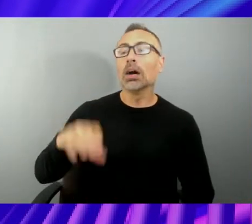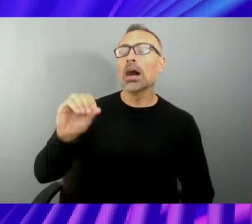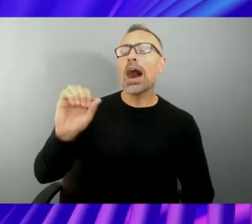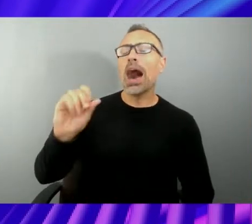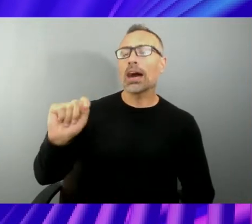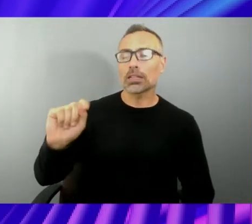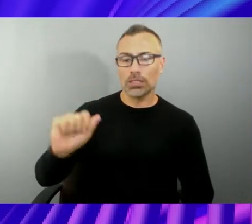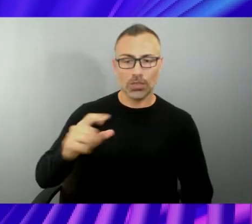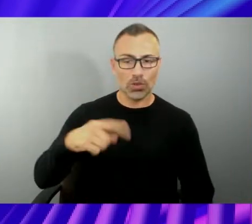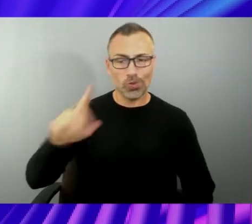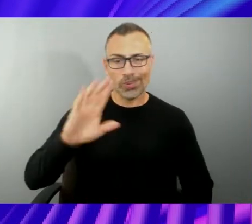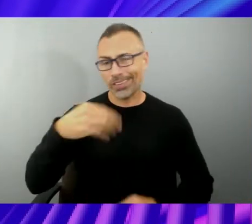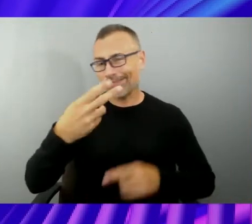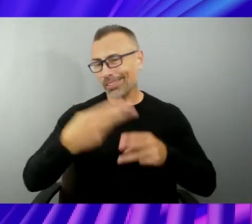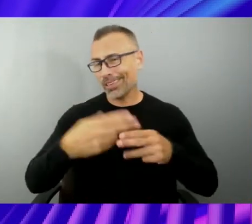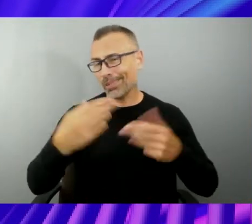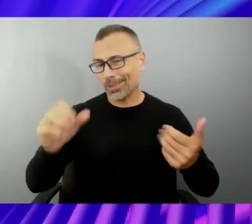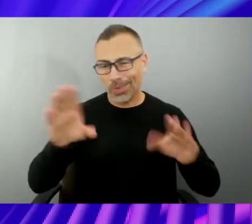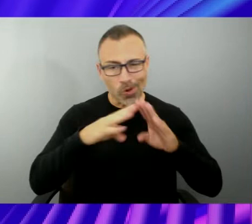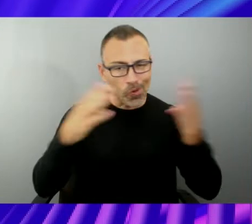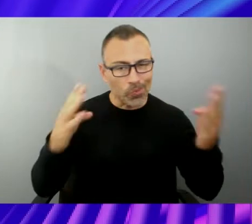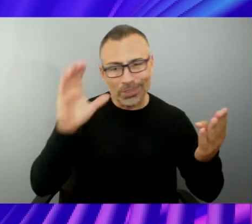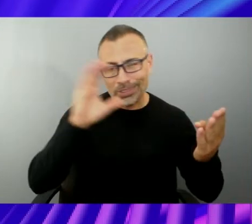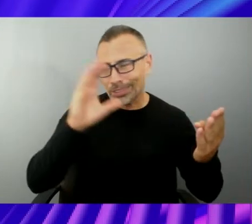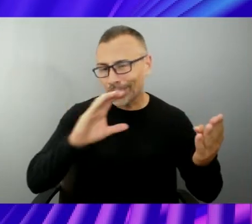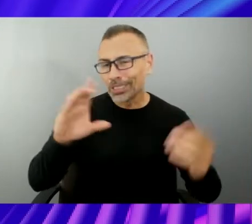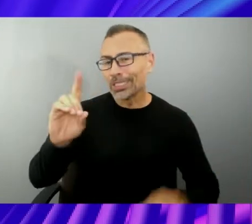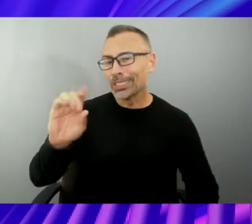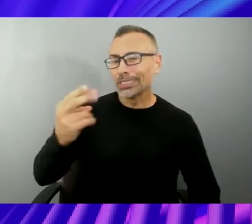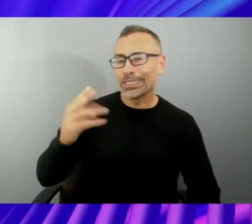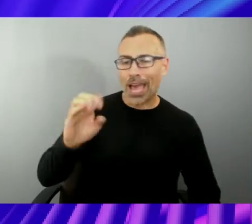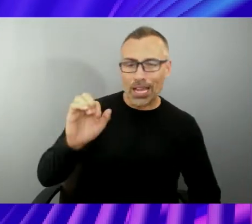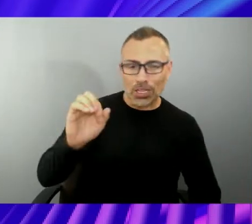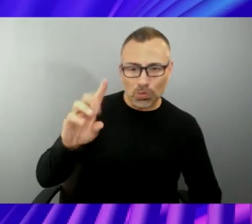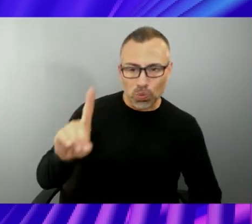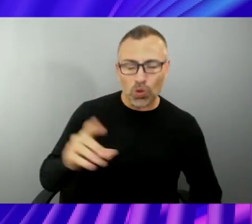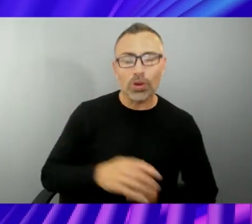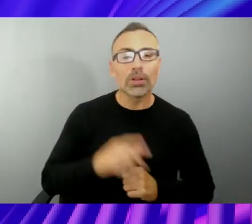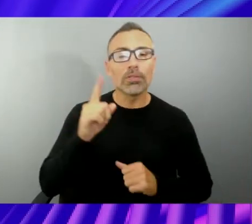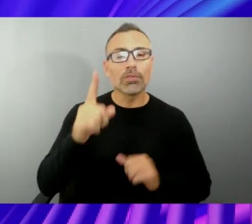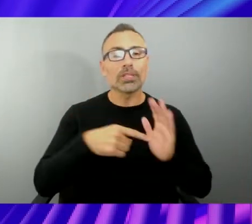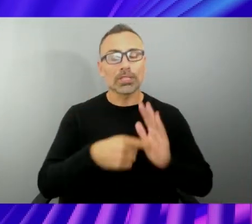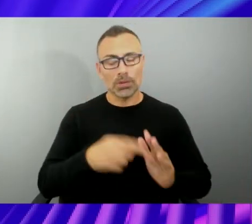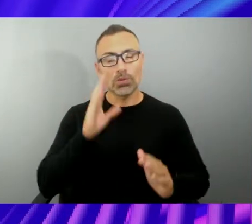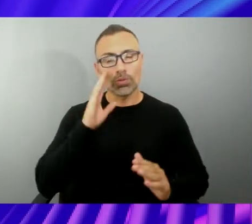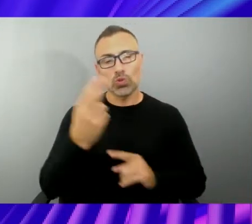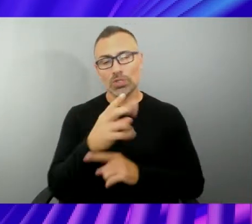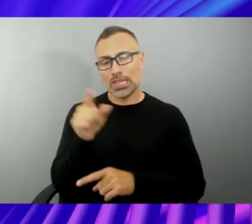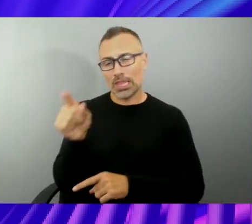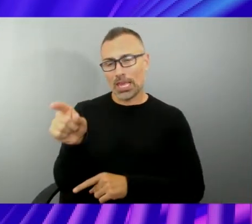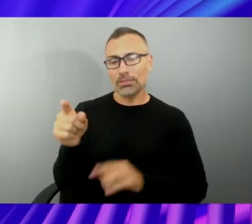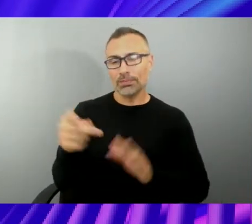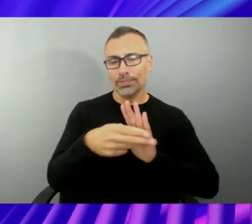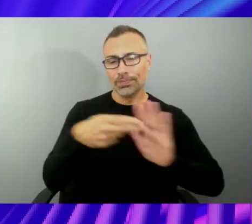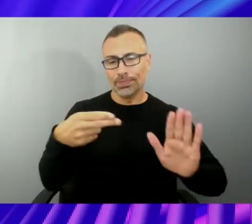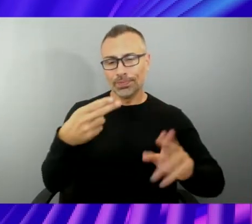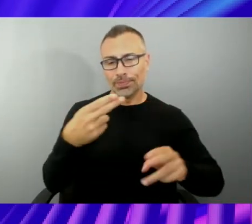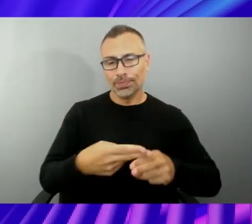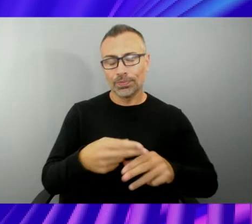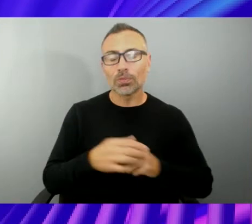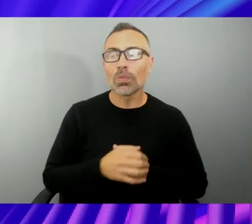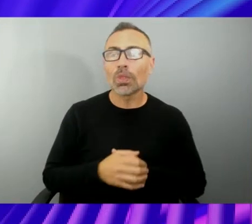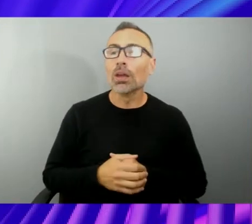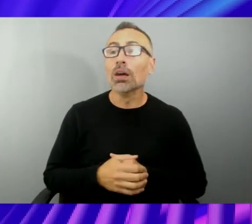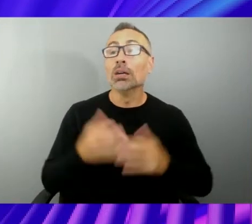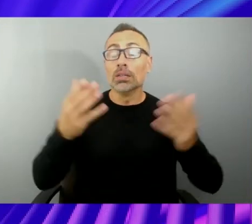a OpenSearch or OpenSearch dashboard. For this example, we are going to use the OpenSearch dashboard. And then we are going to map